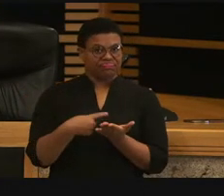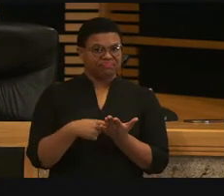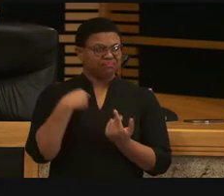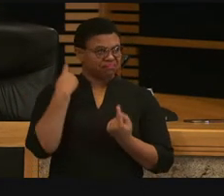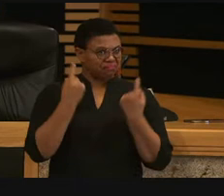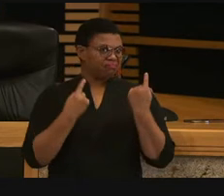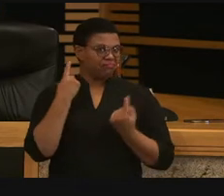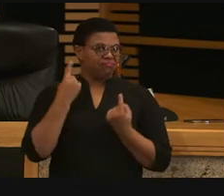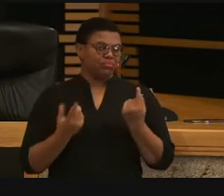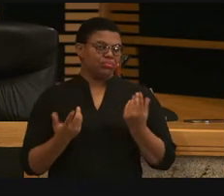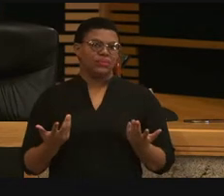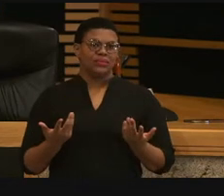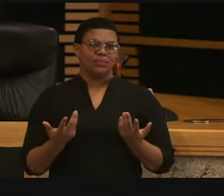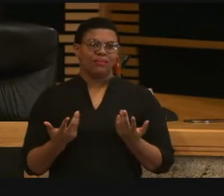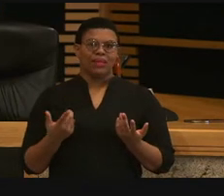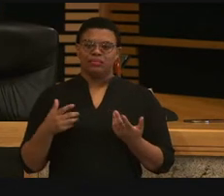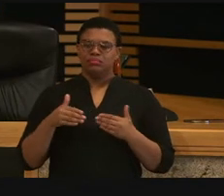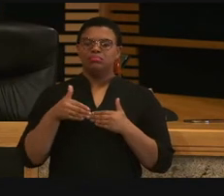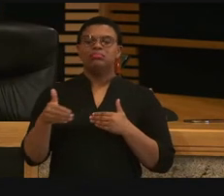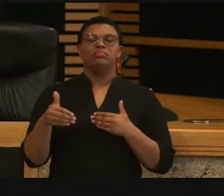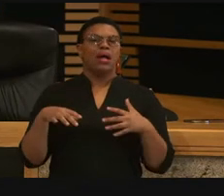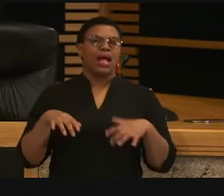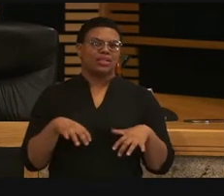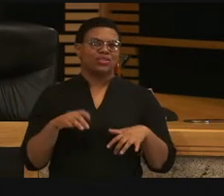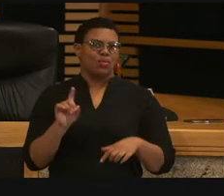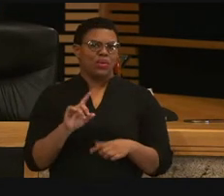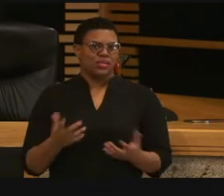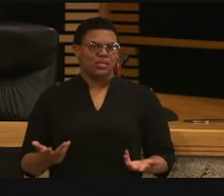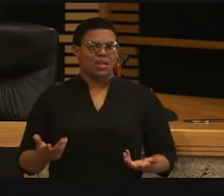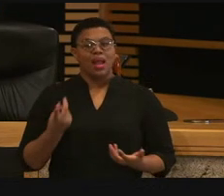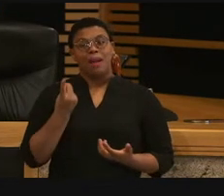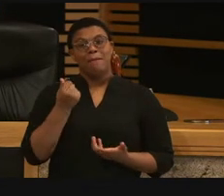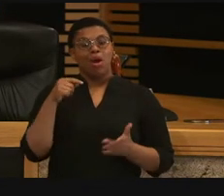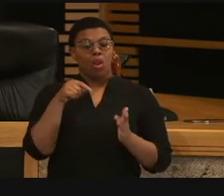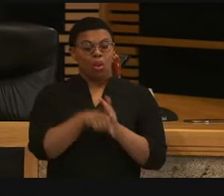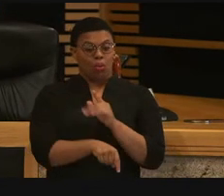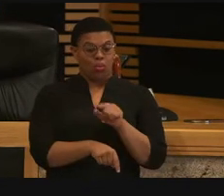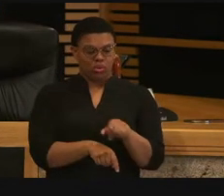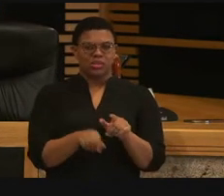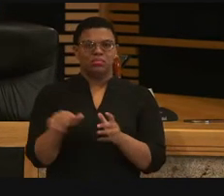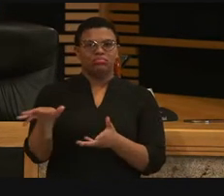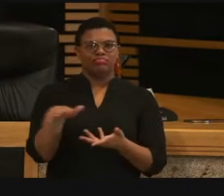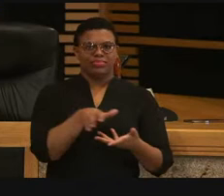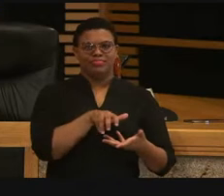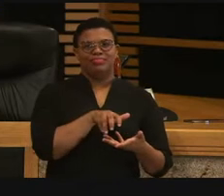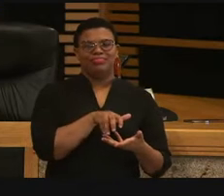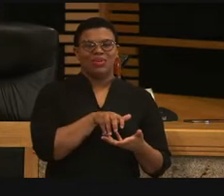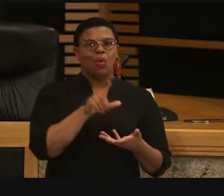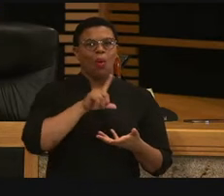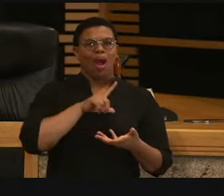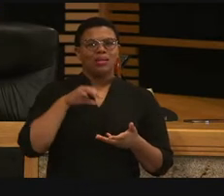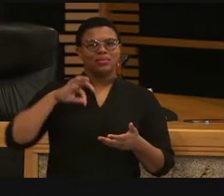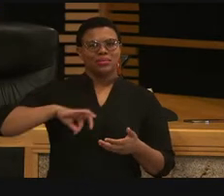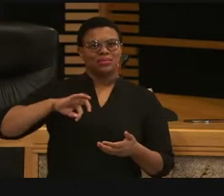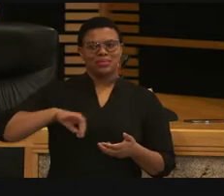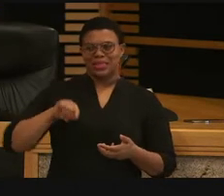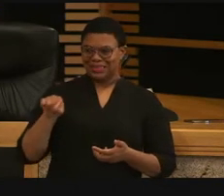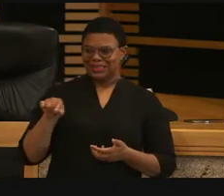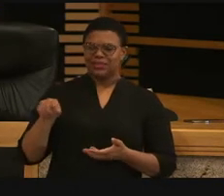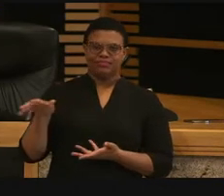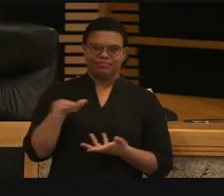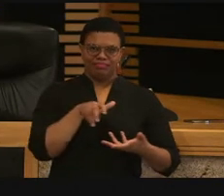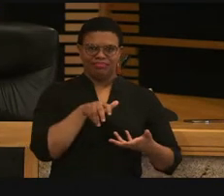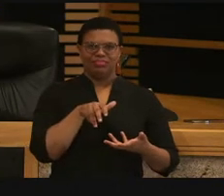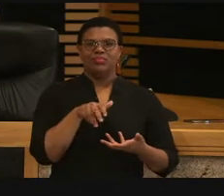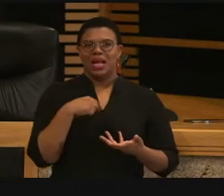considering that cause of action on recovering monies that were paid to the former municipal manager, Mr. Mnyemba.